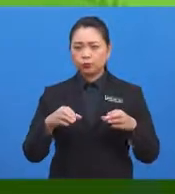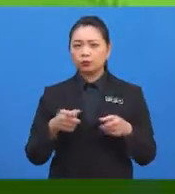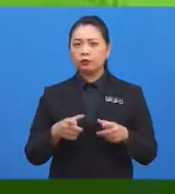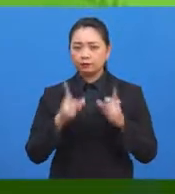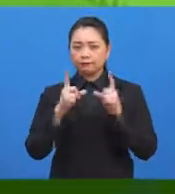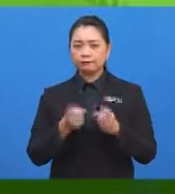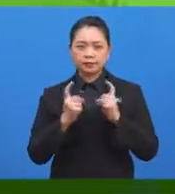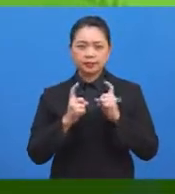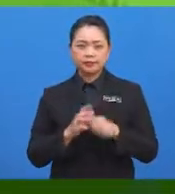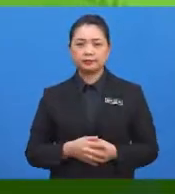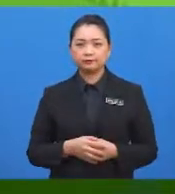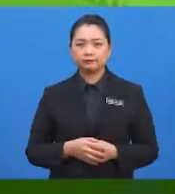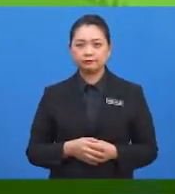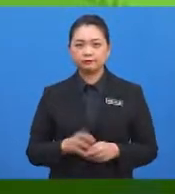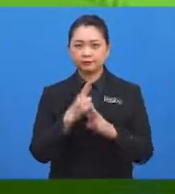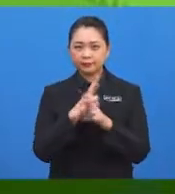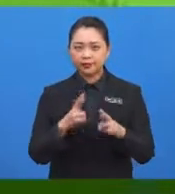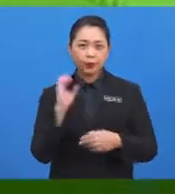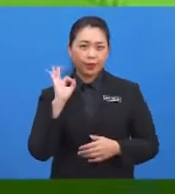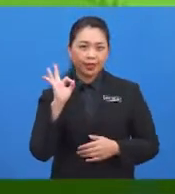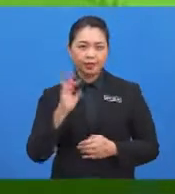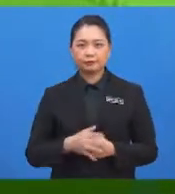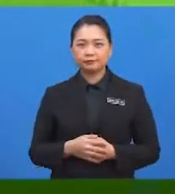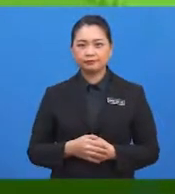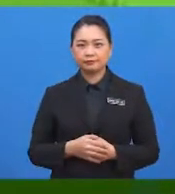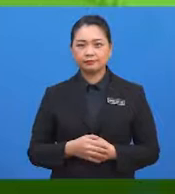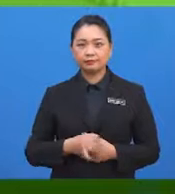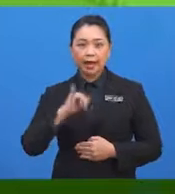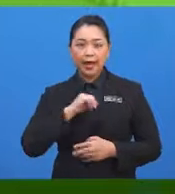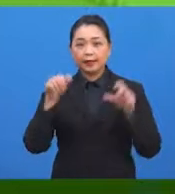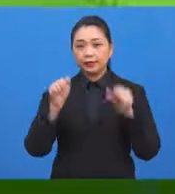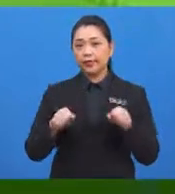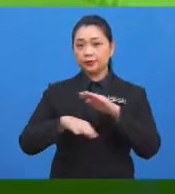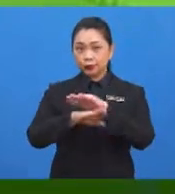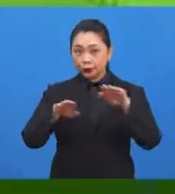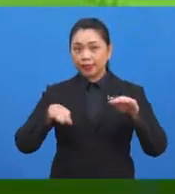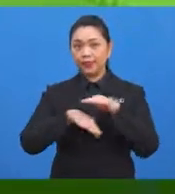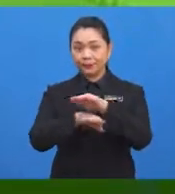shall we? Ready? Okay. I can swim.